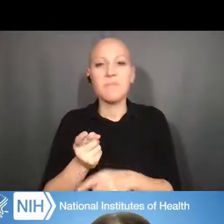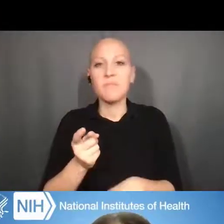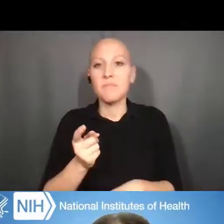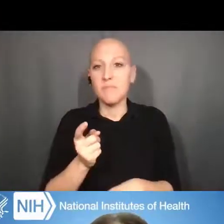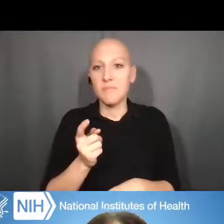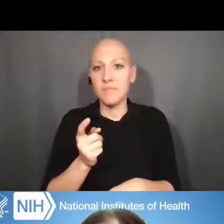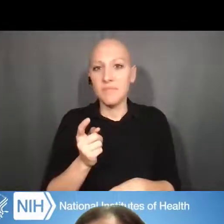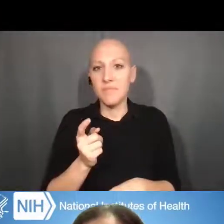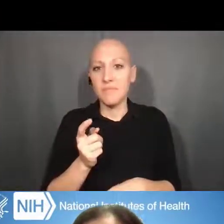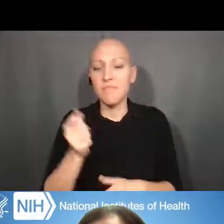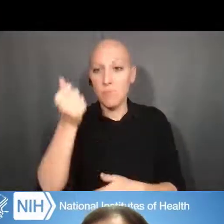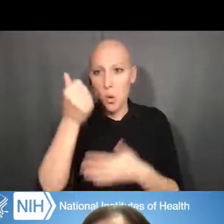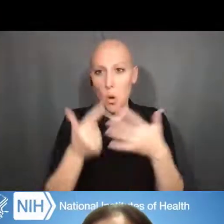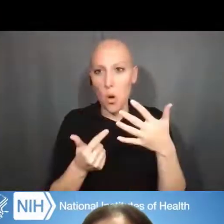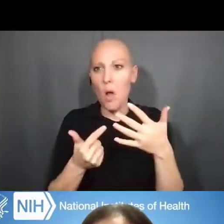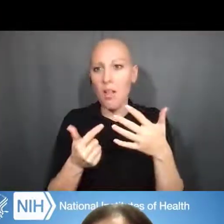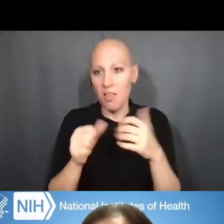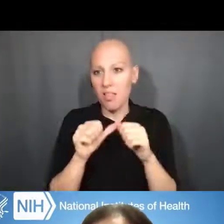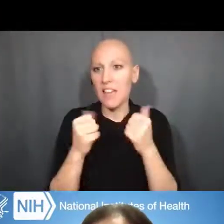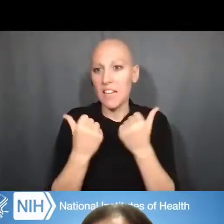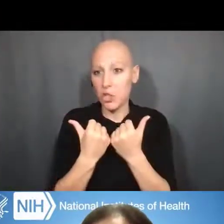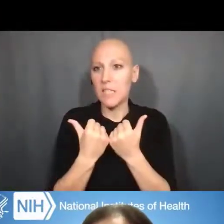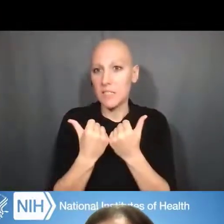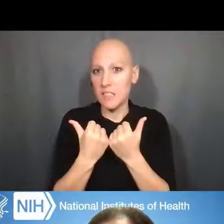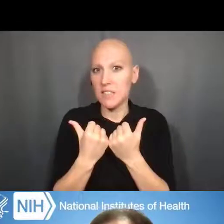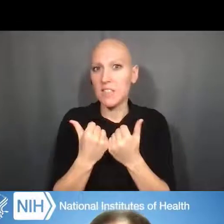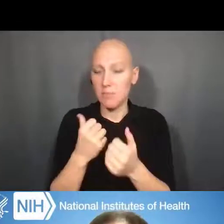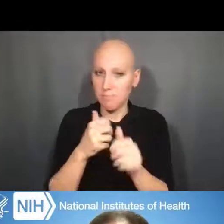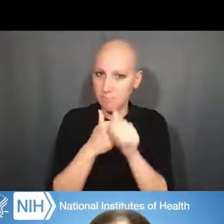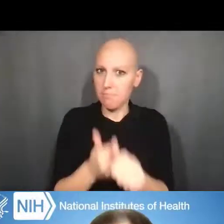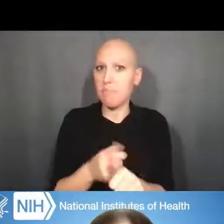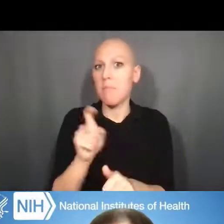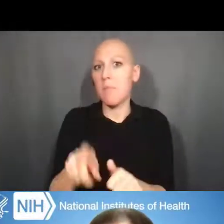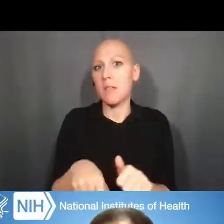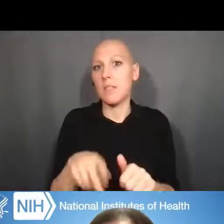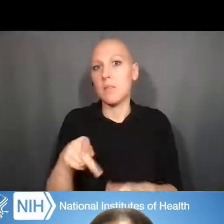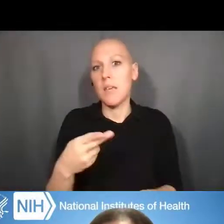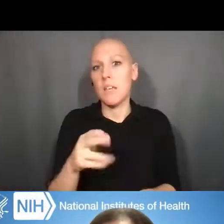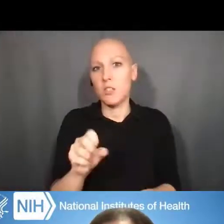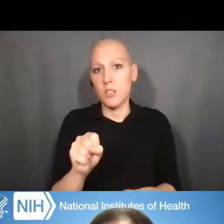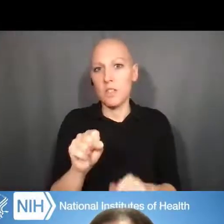these agencies. Good job. So